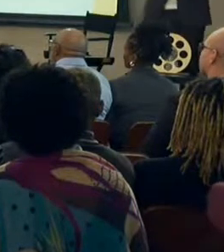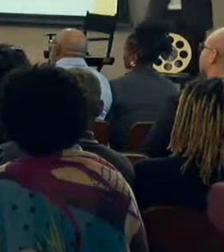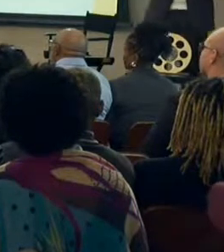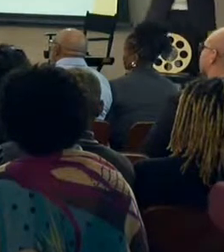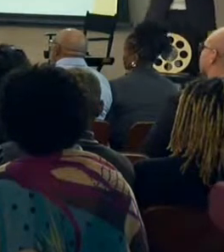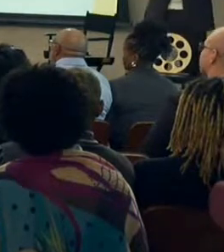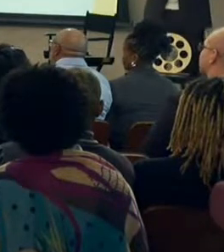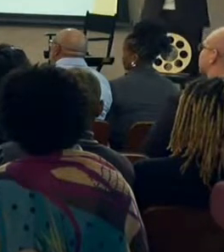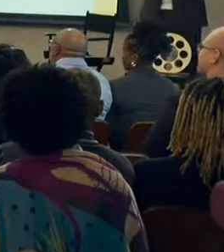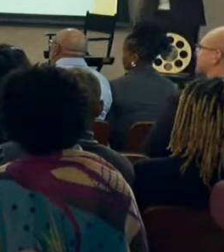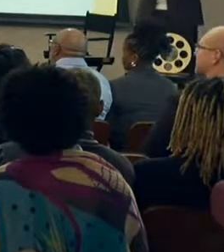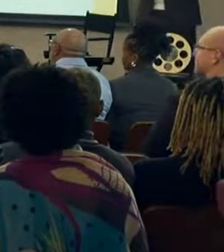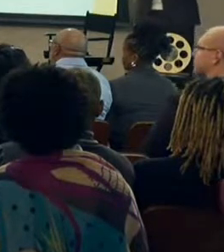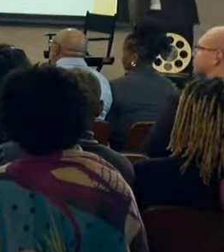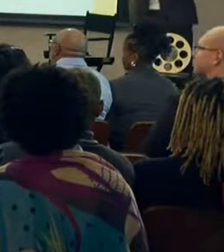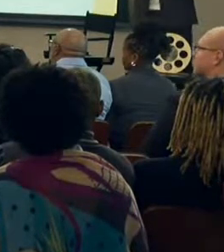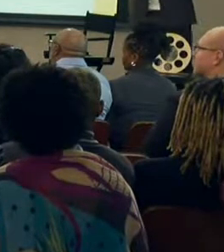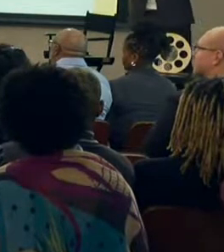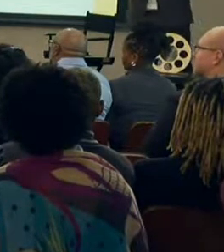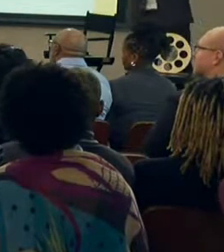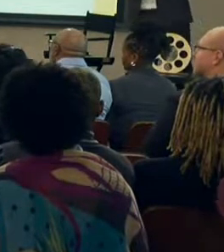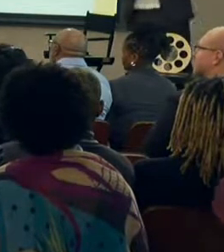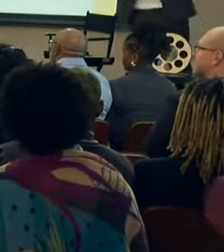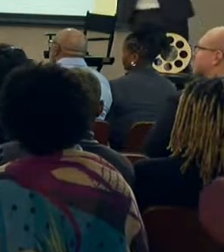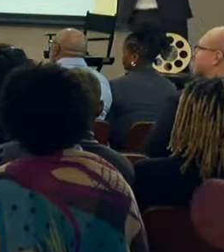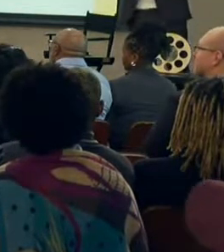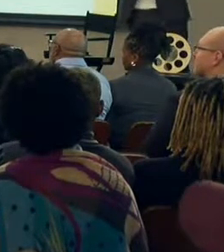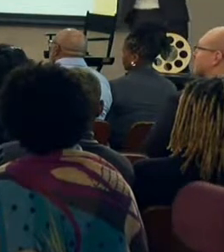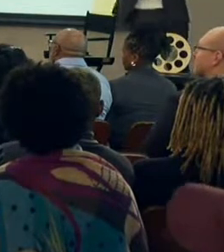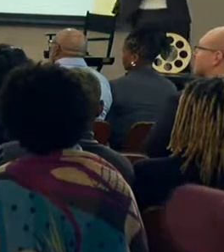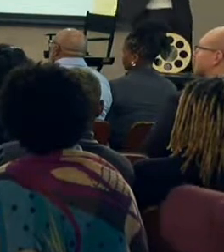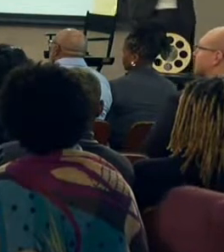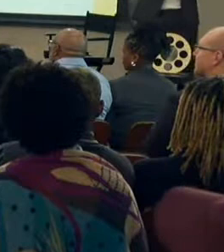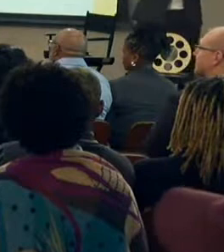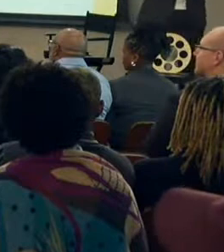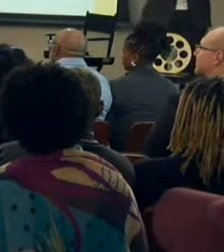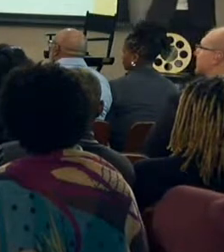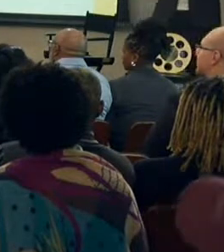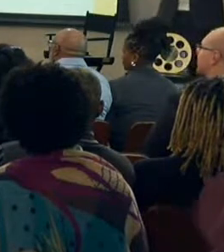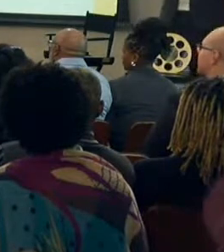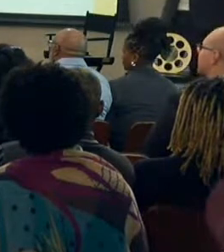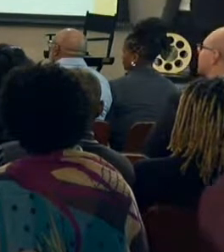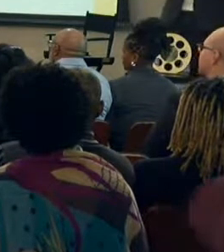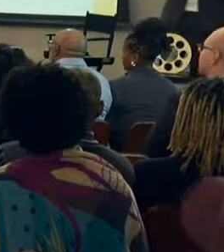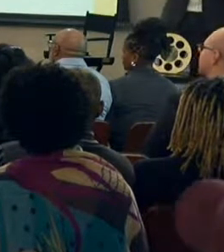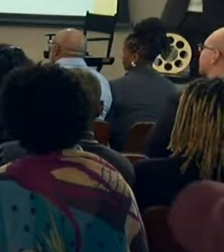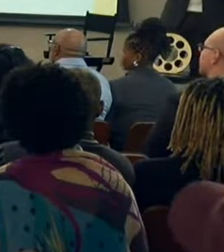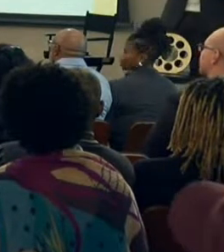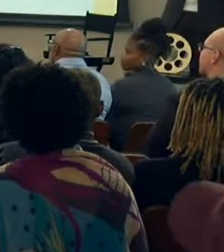Screen and to bring to you. So without further ado, I'm going to start with our student